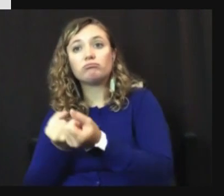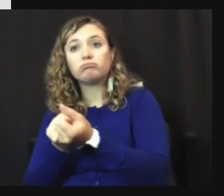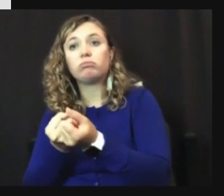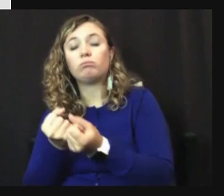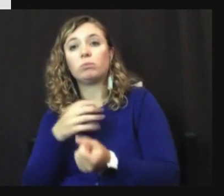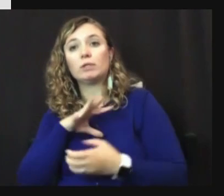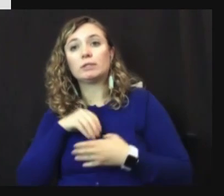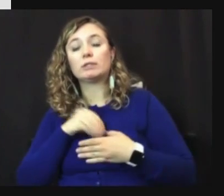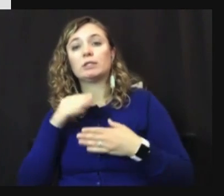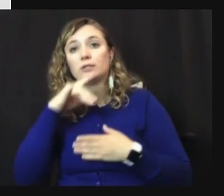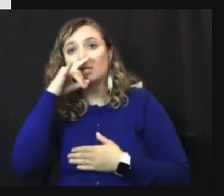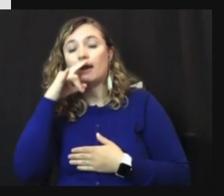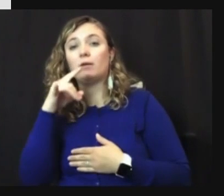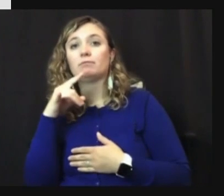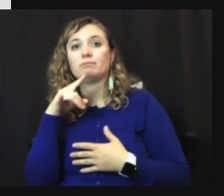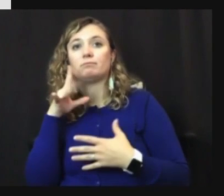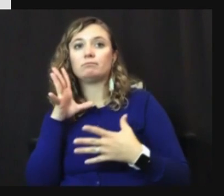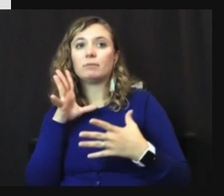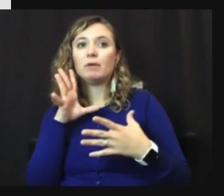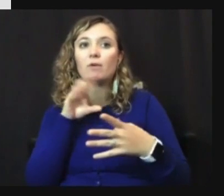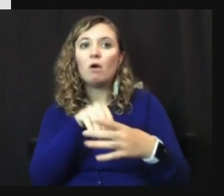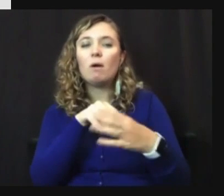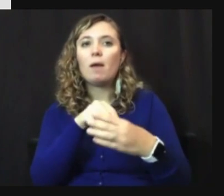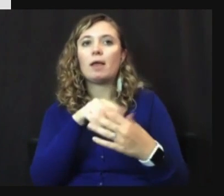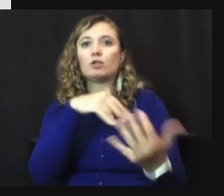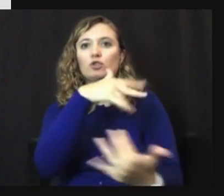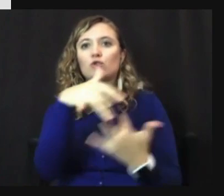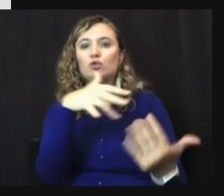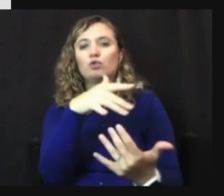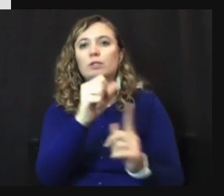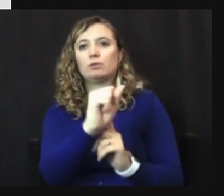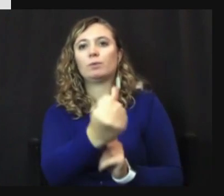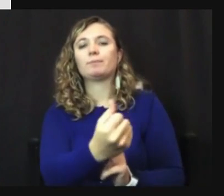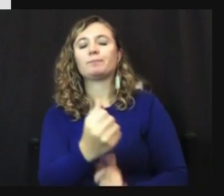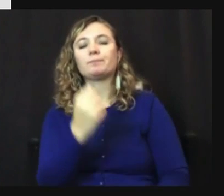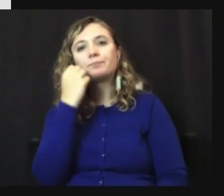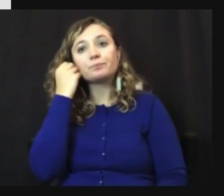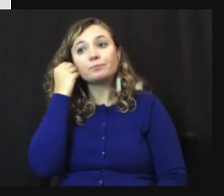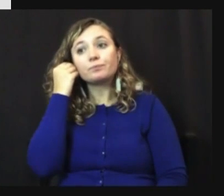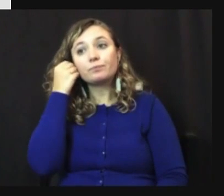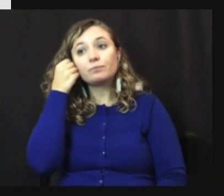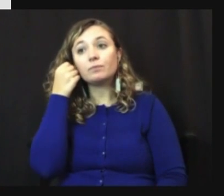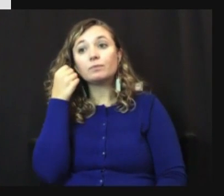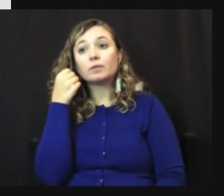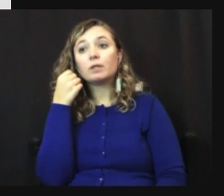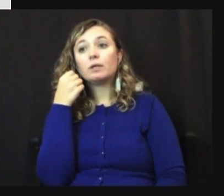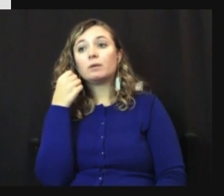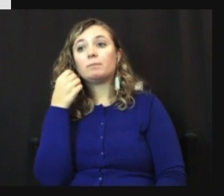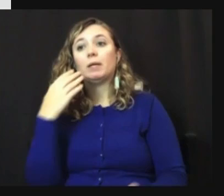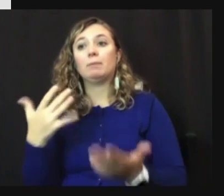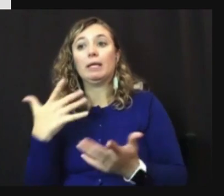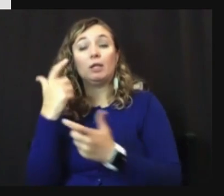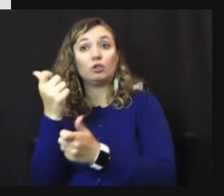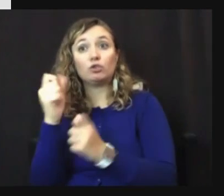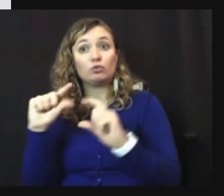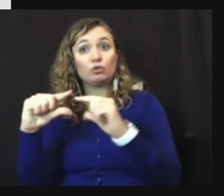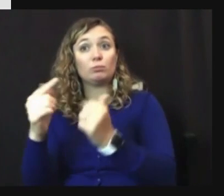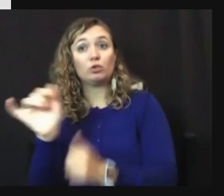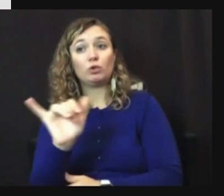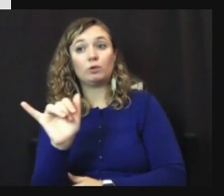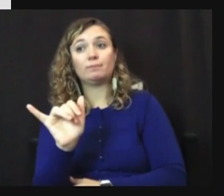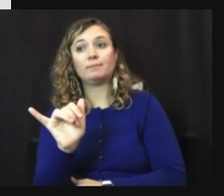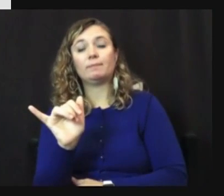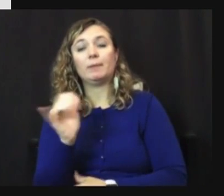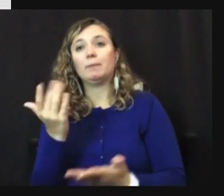through our interest groups. So like if your child is, I'm going to use some very stereotyped examples